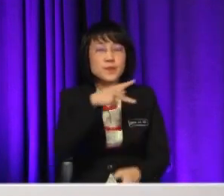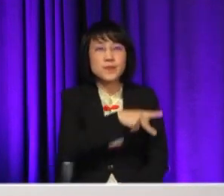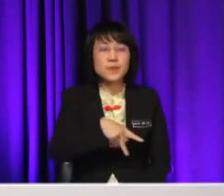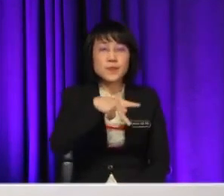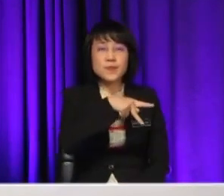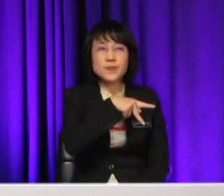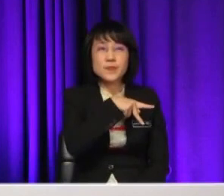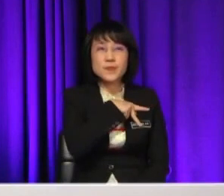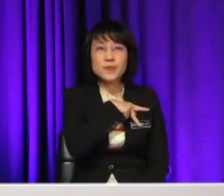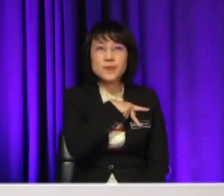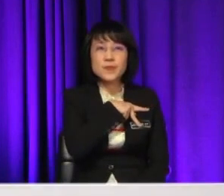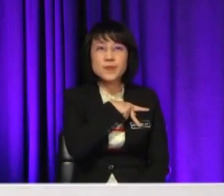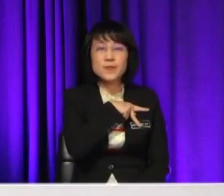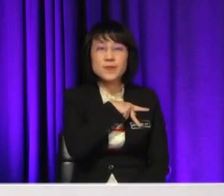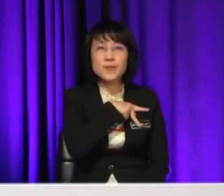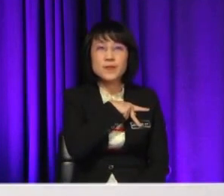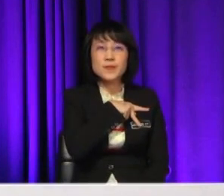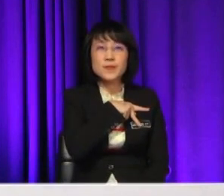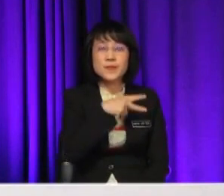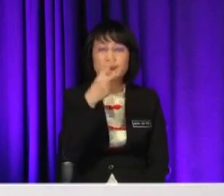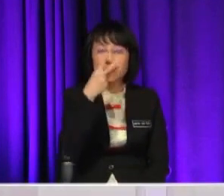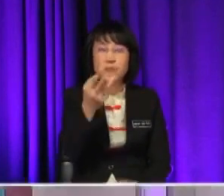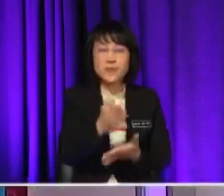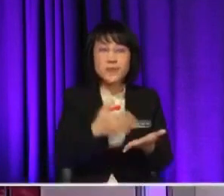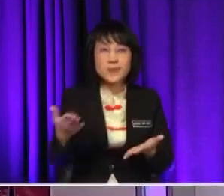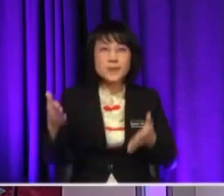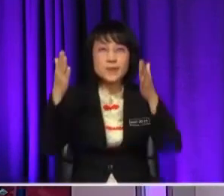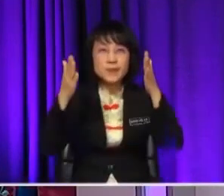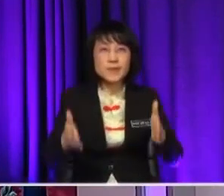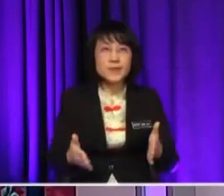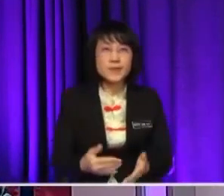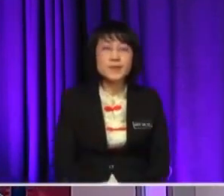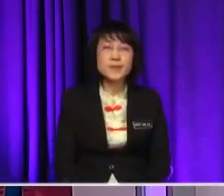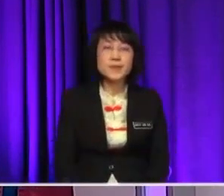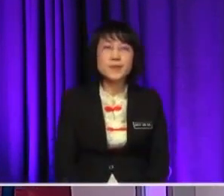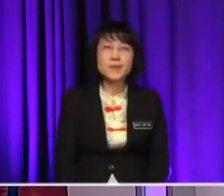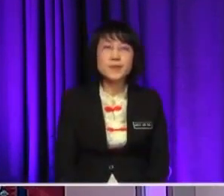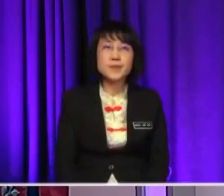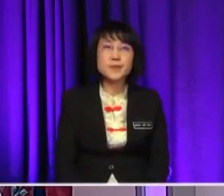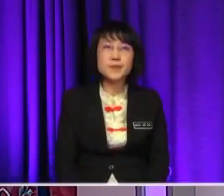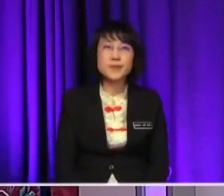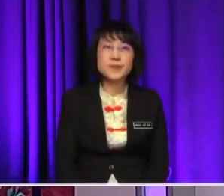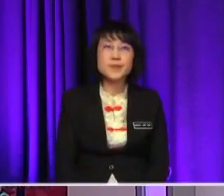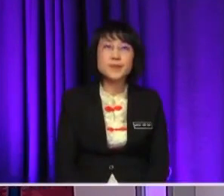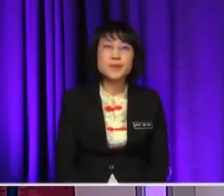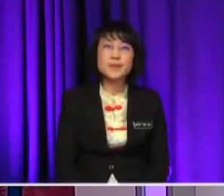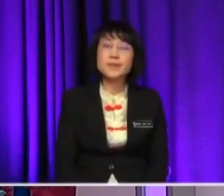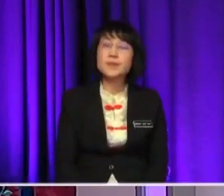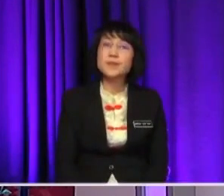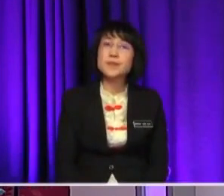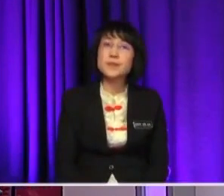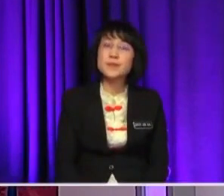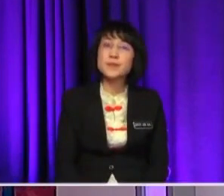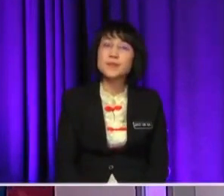Person at the front. Yes, very good. So, in fact, these techniques or these lit devices, I know they